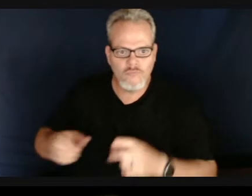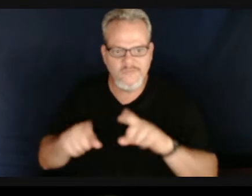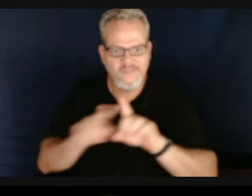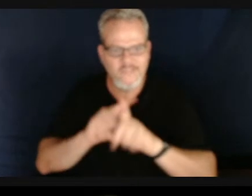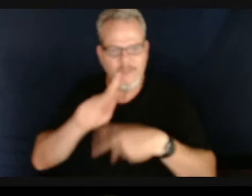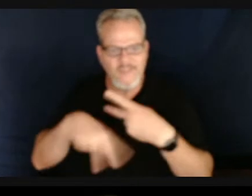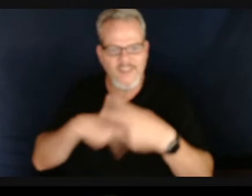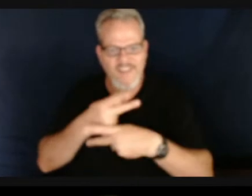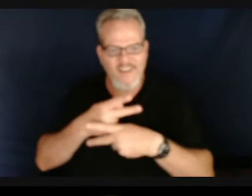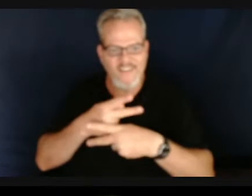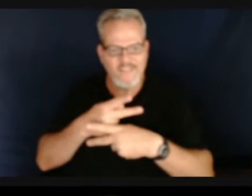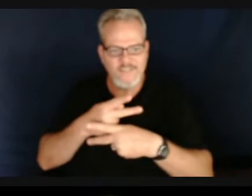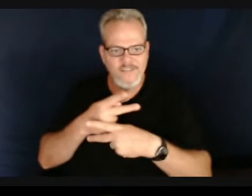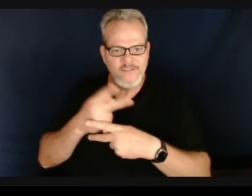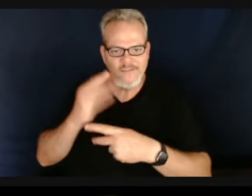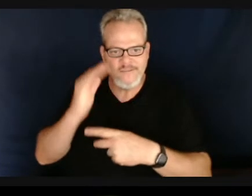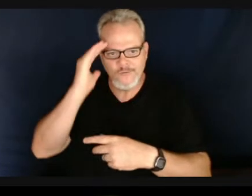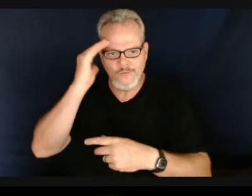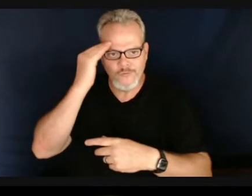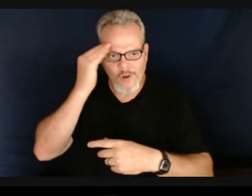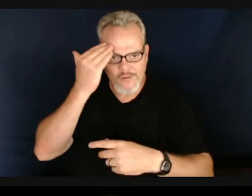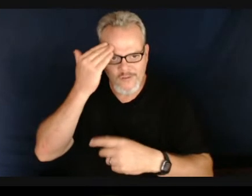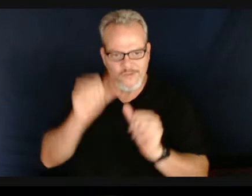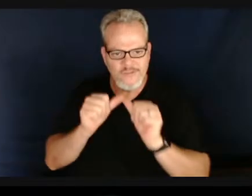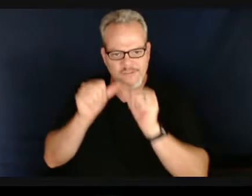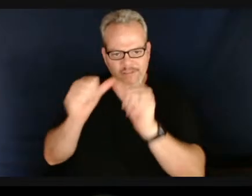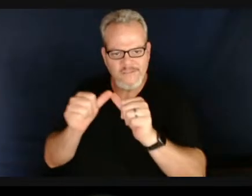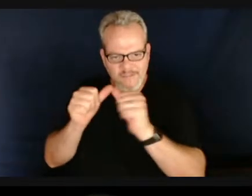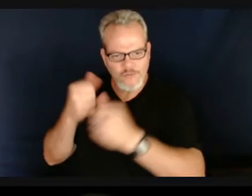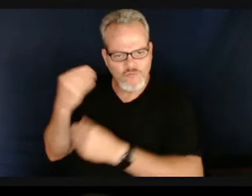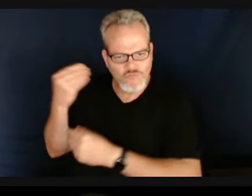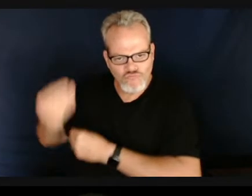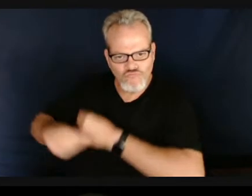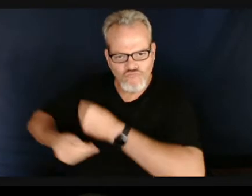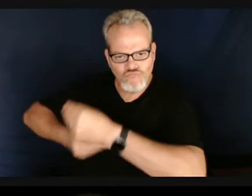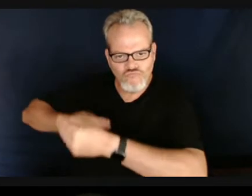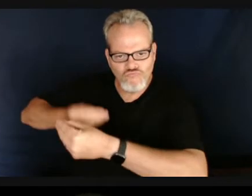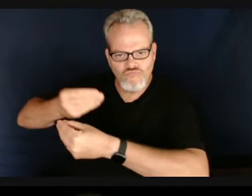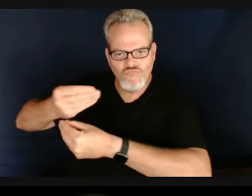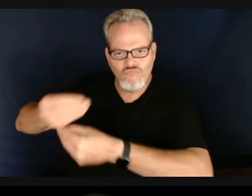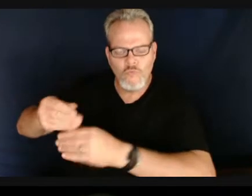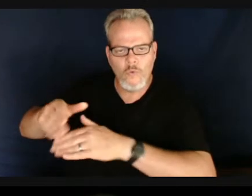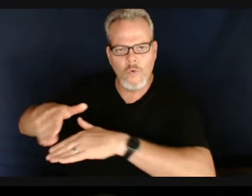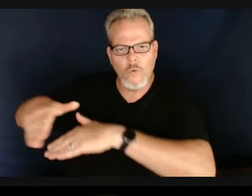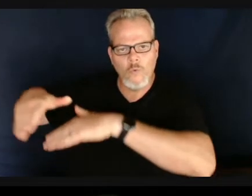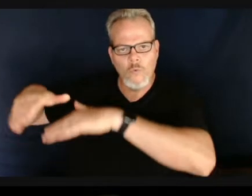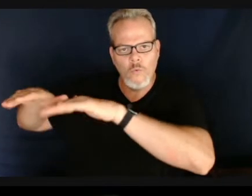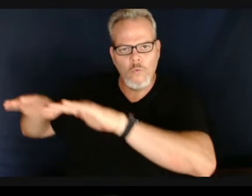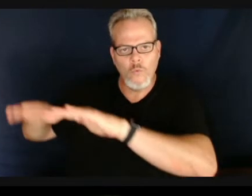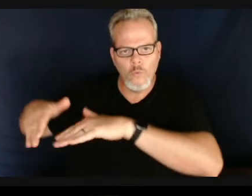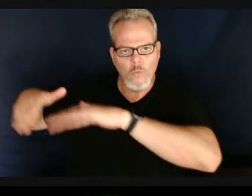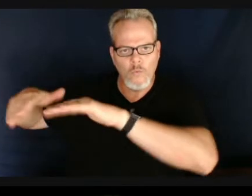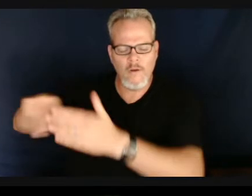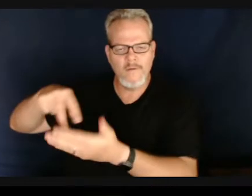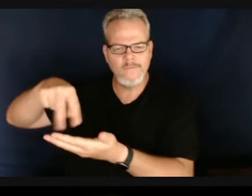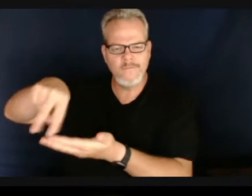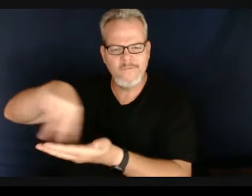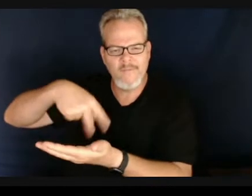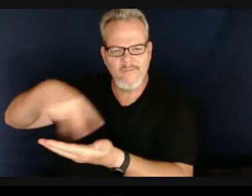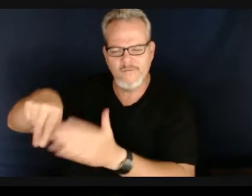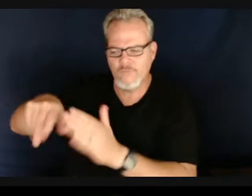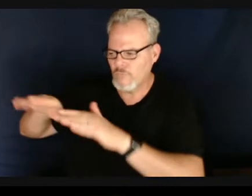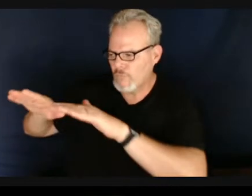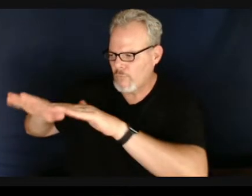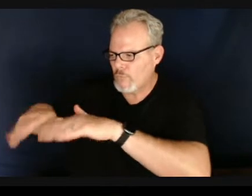and dances. So all those stories that are being danced and told in the hulas revolve around natural